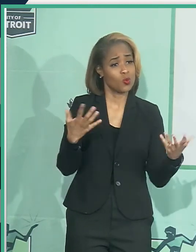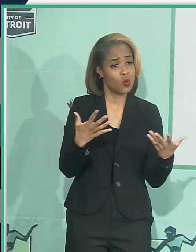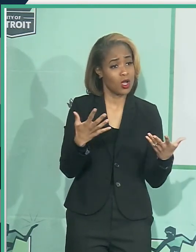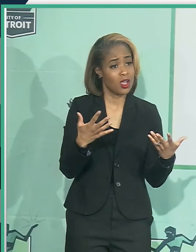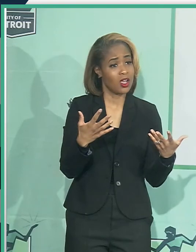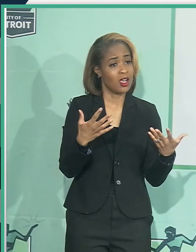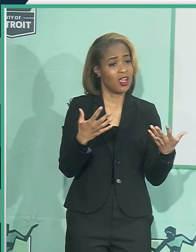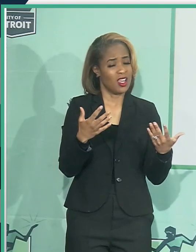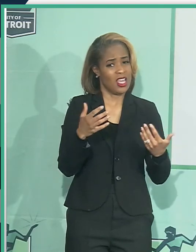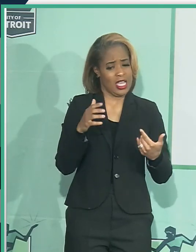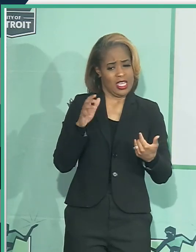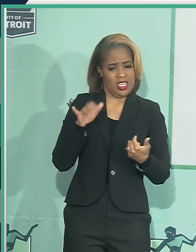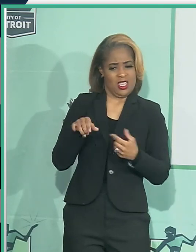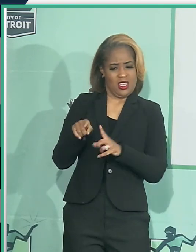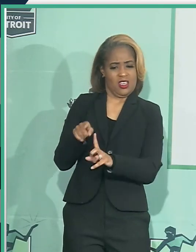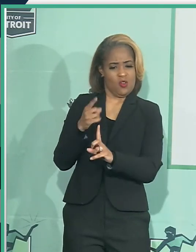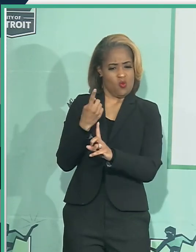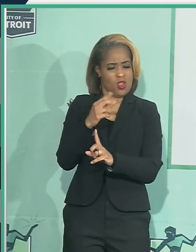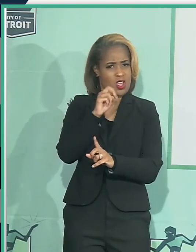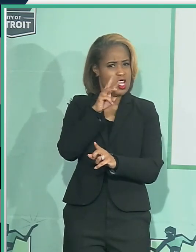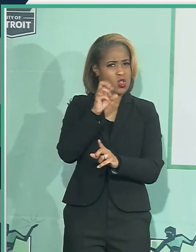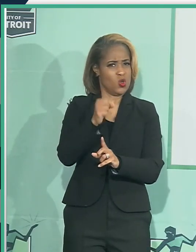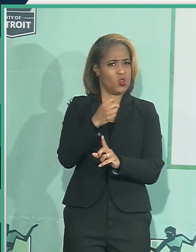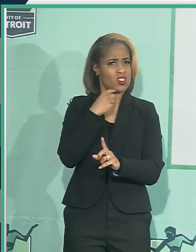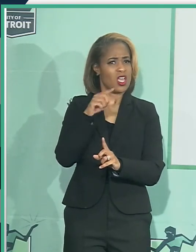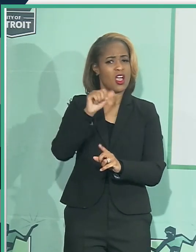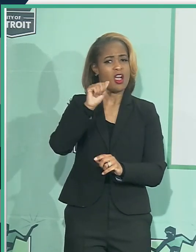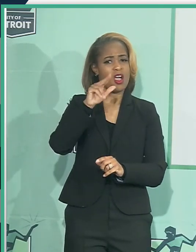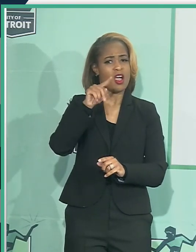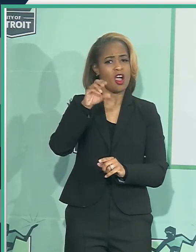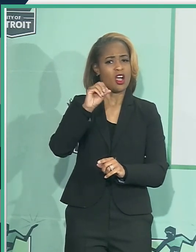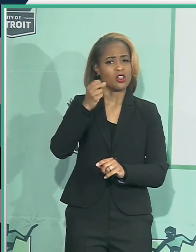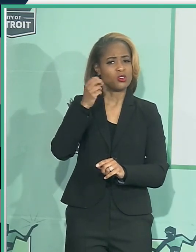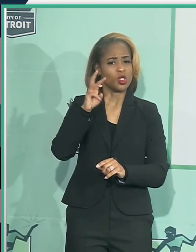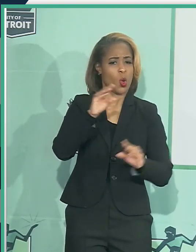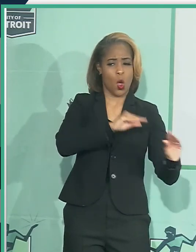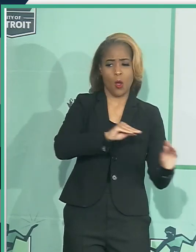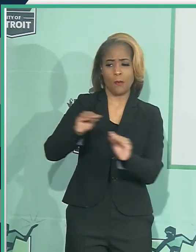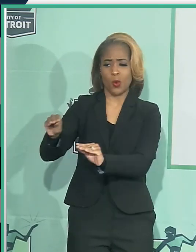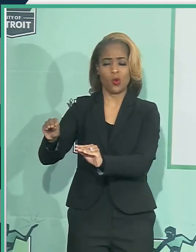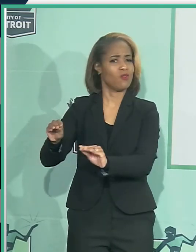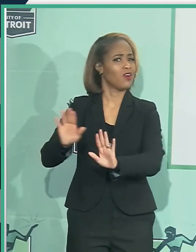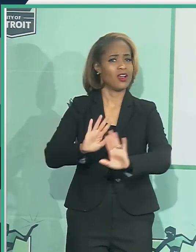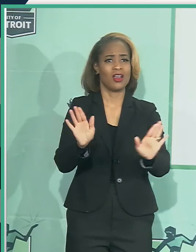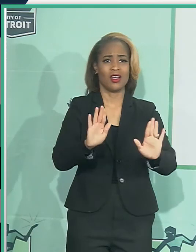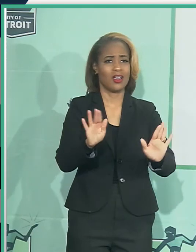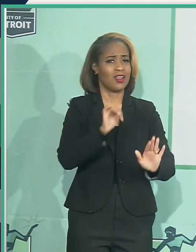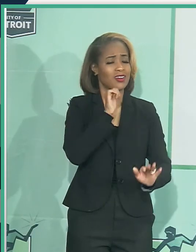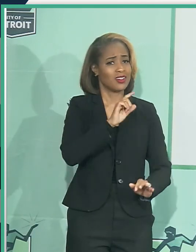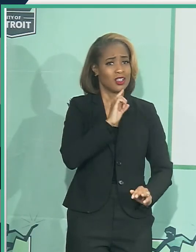got characterized in one of the news outlets as if the auto show was moving, and that's not true.